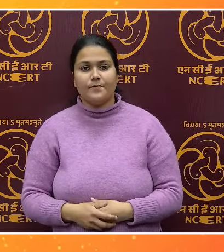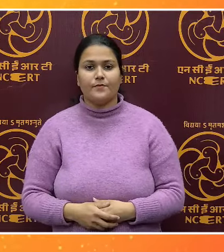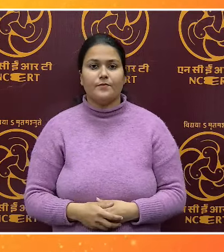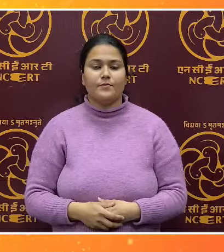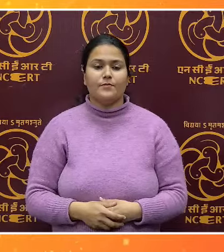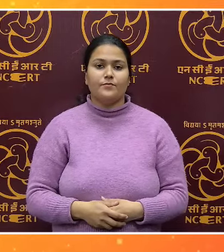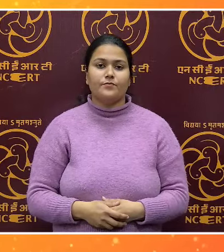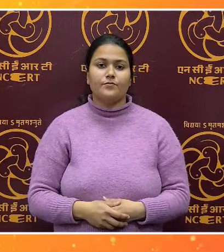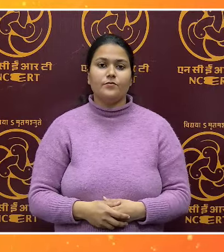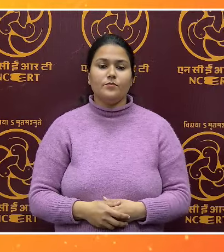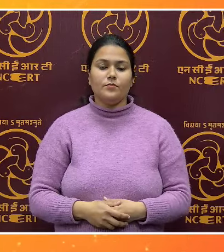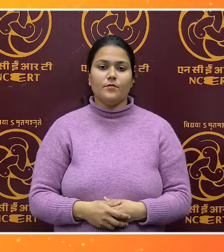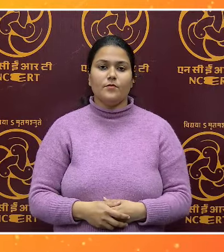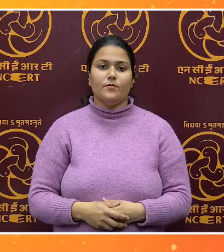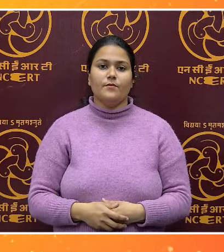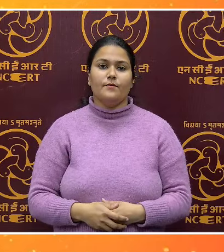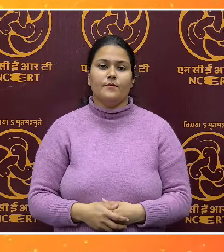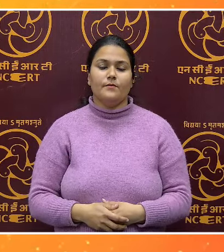K4FeCN6,